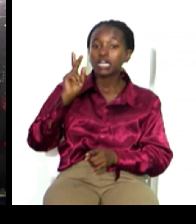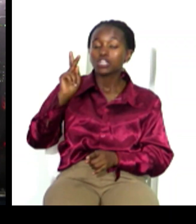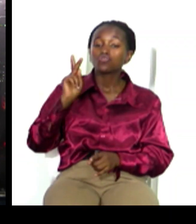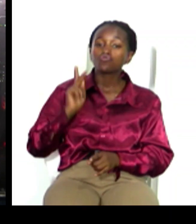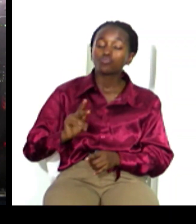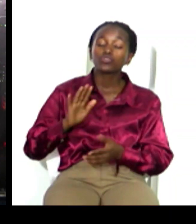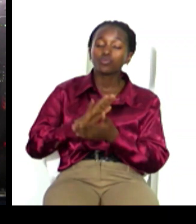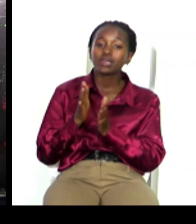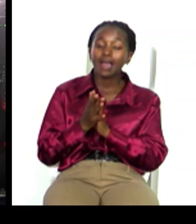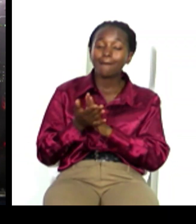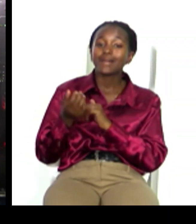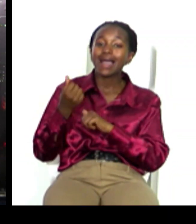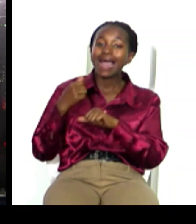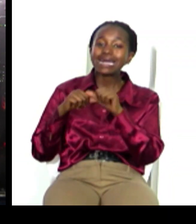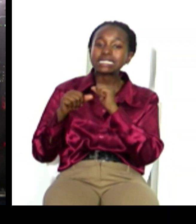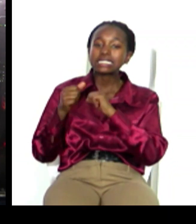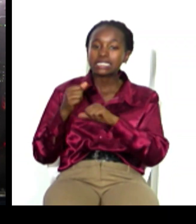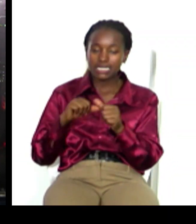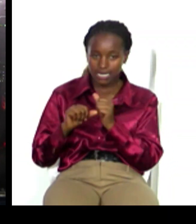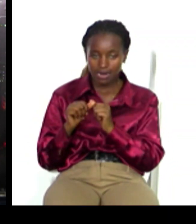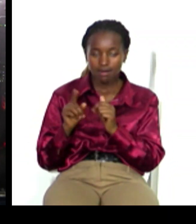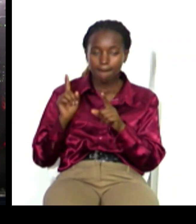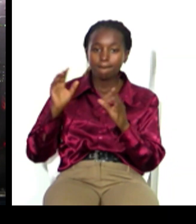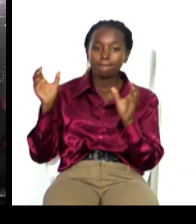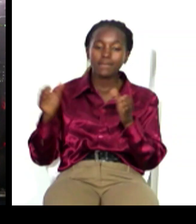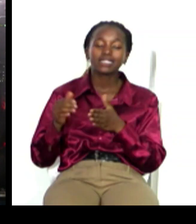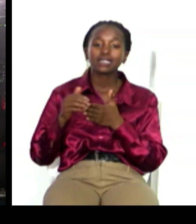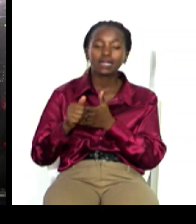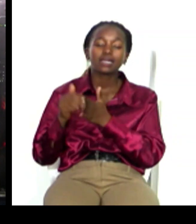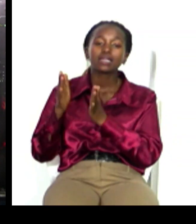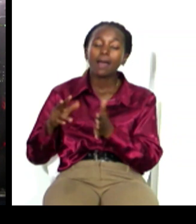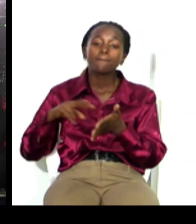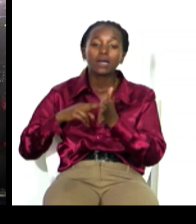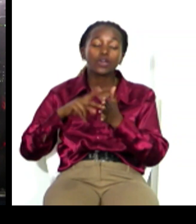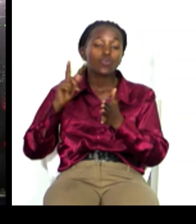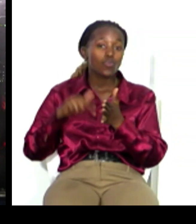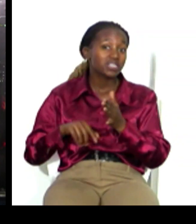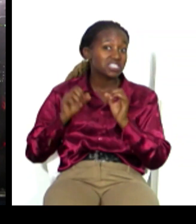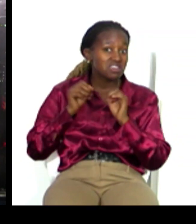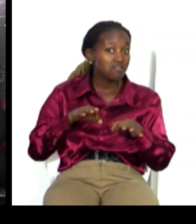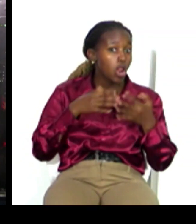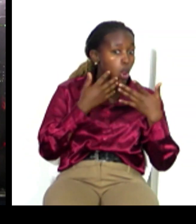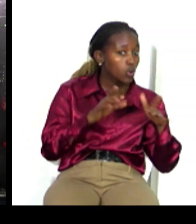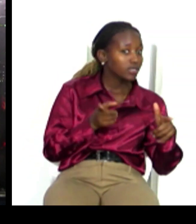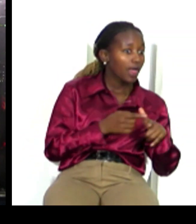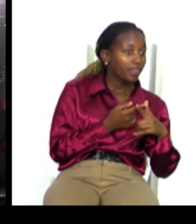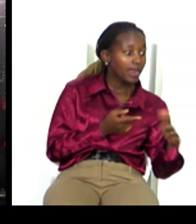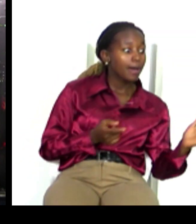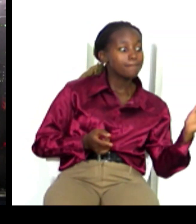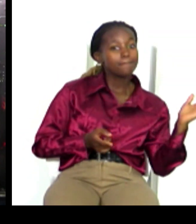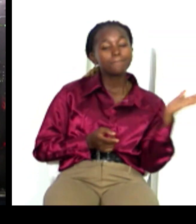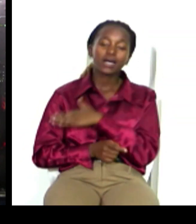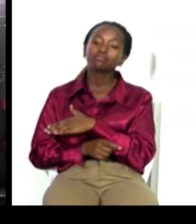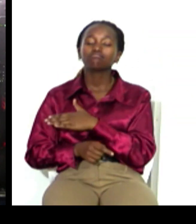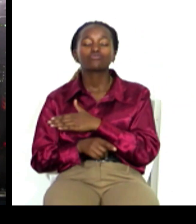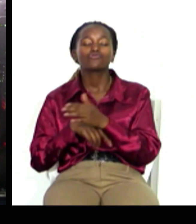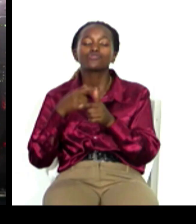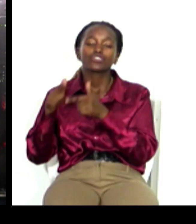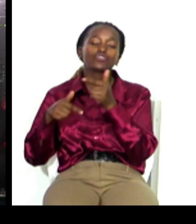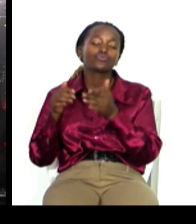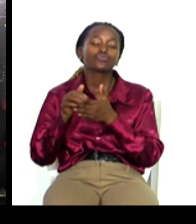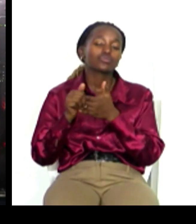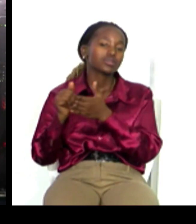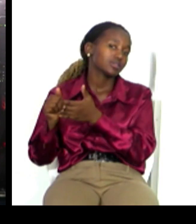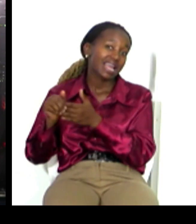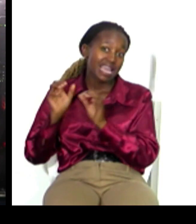acting, not fully a party leader, acting party leader. So it means that Baba hajaachilia party. The time